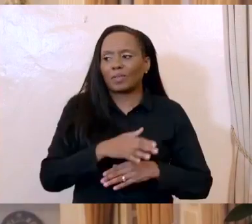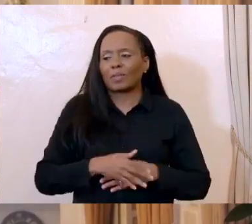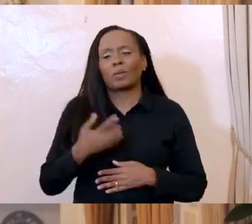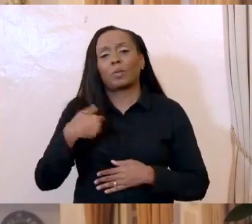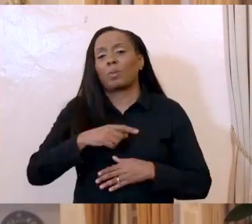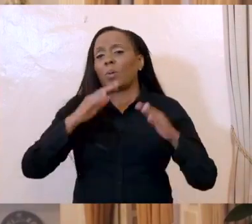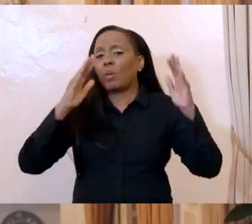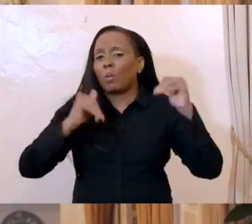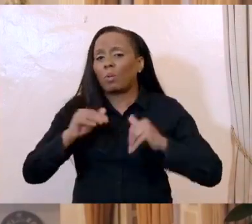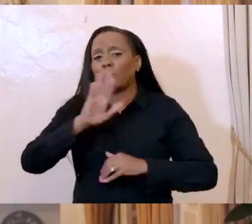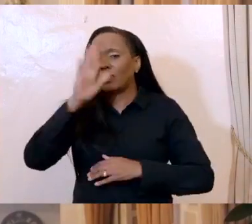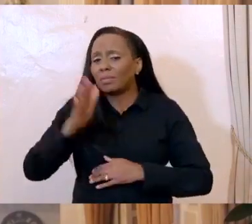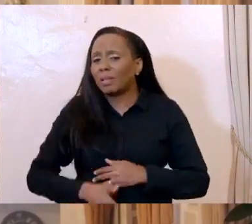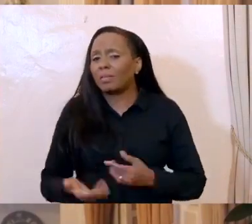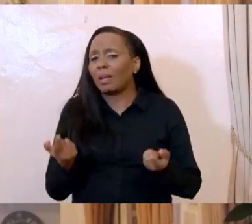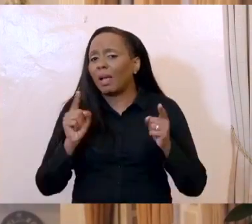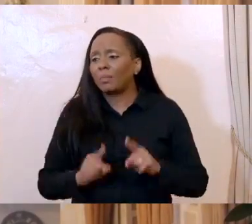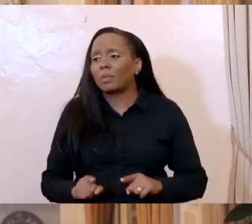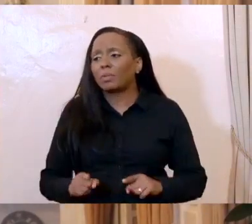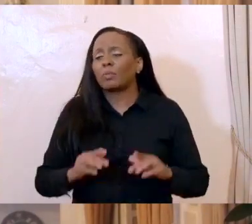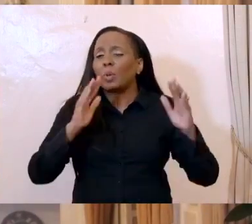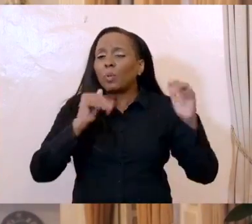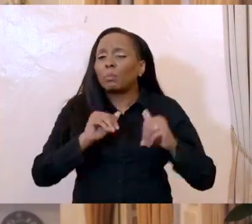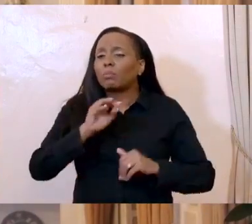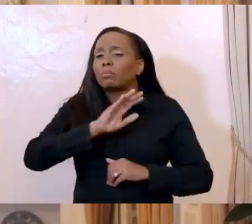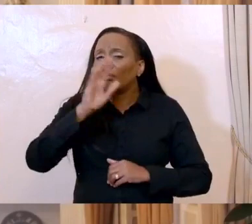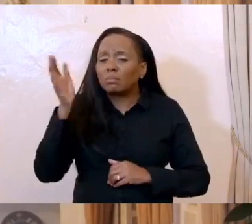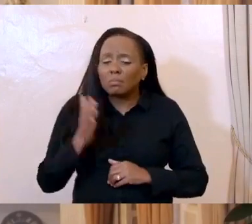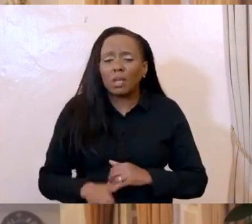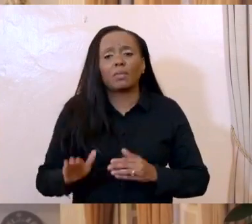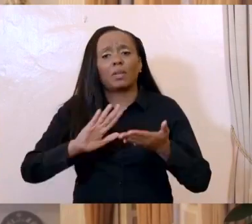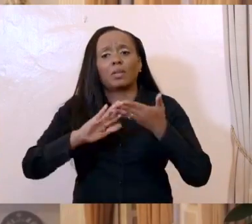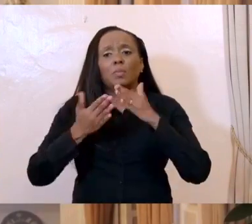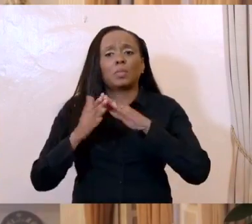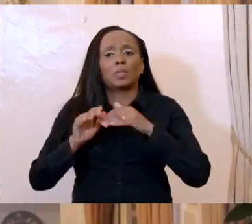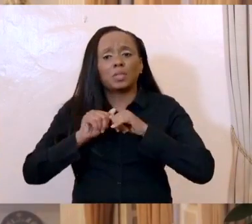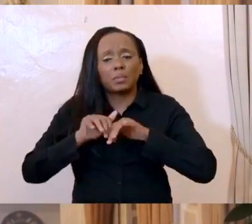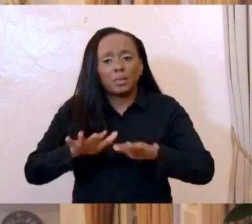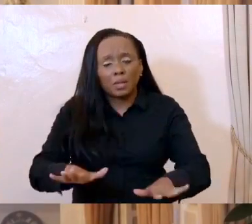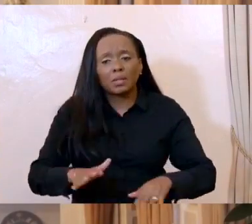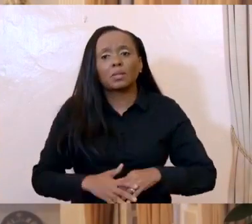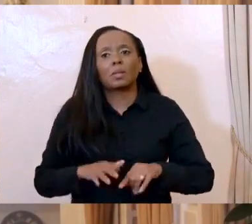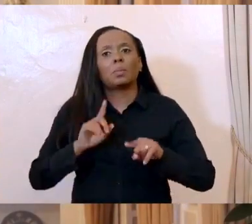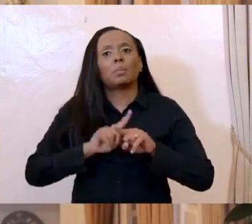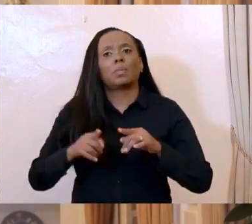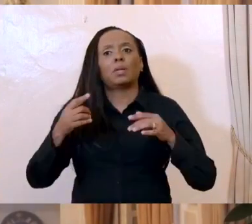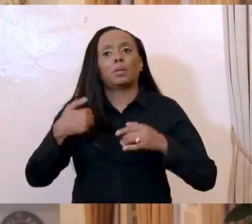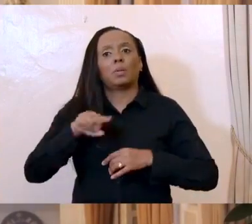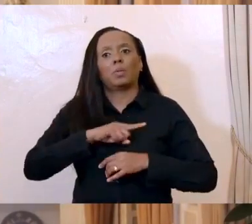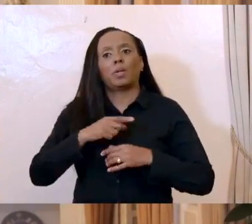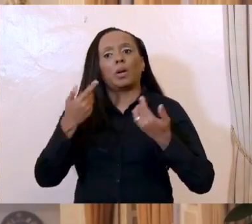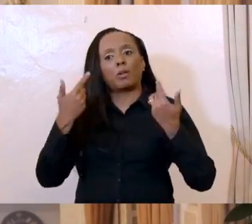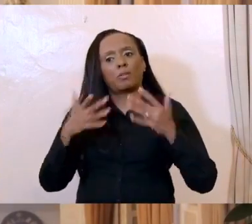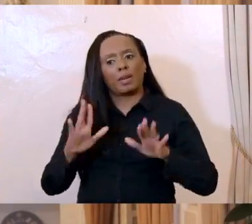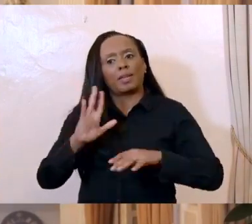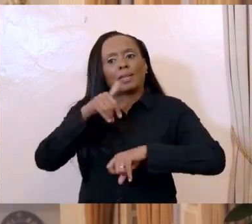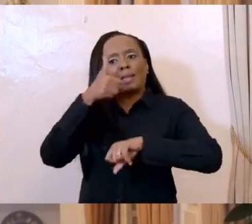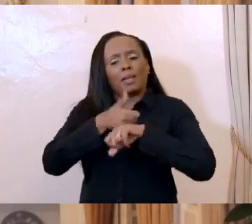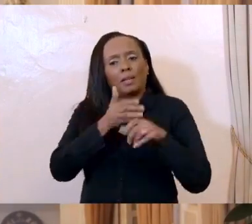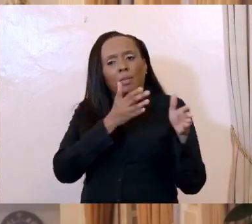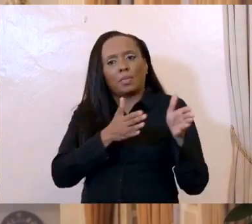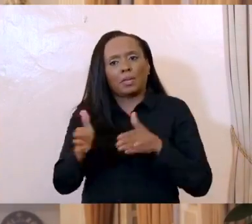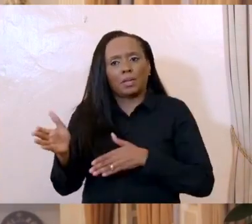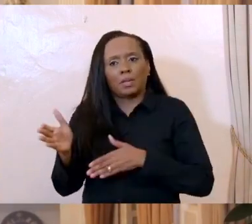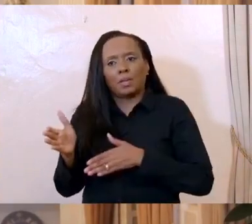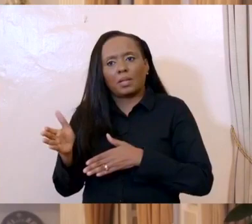hoping that it would never happen. So that plan is being assessed, because that plan would have been done early back in